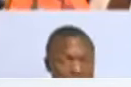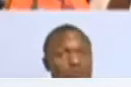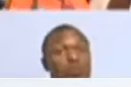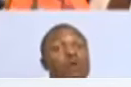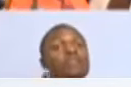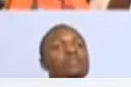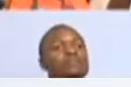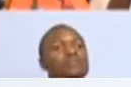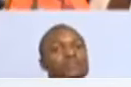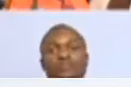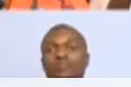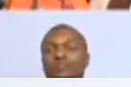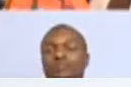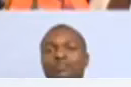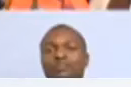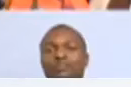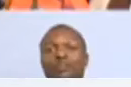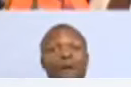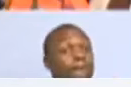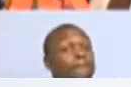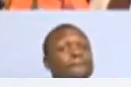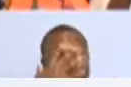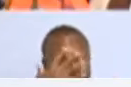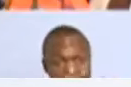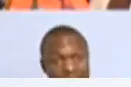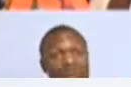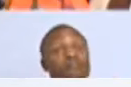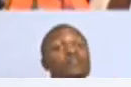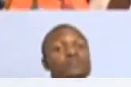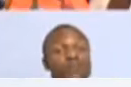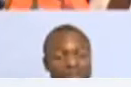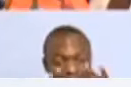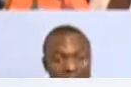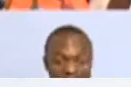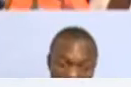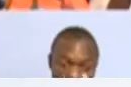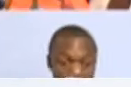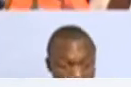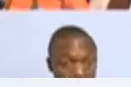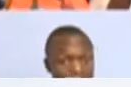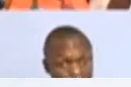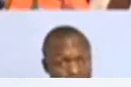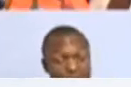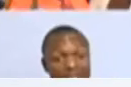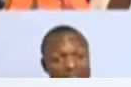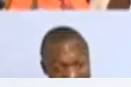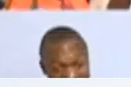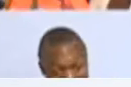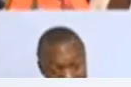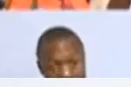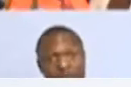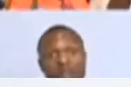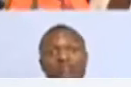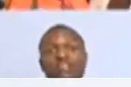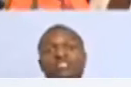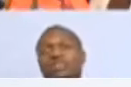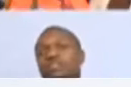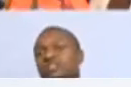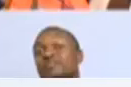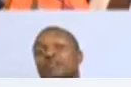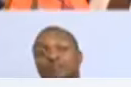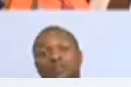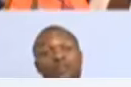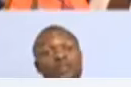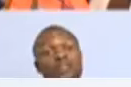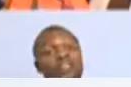of retribution when they do it within the law. But when you break the law, it's a different issue. It's a